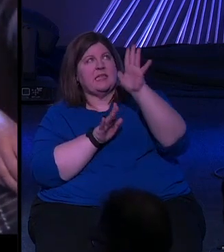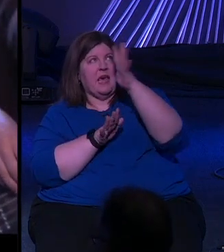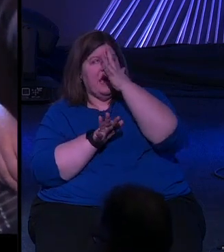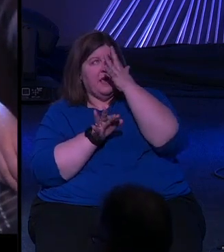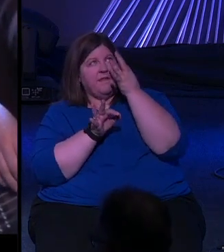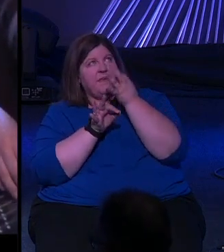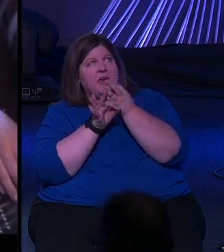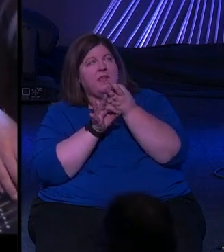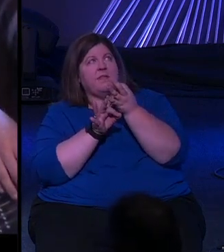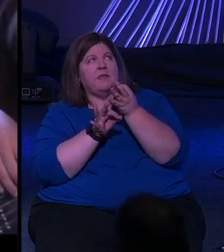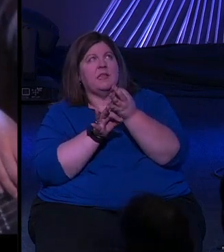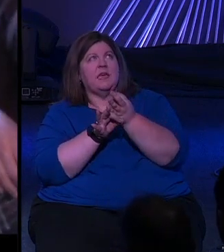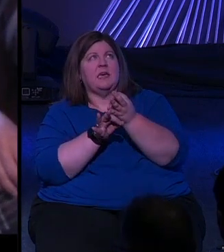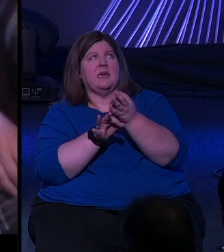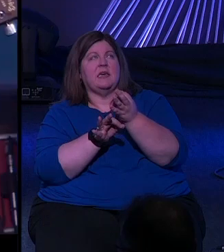is thy